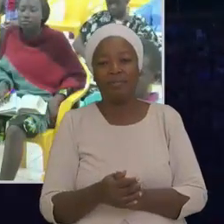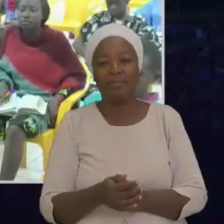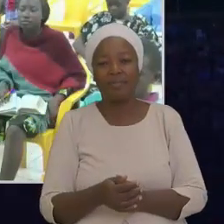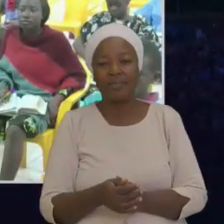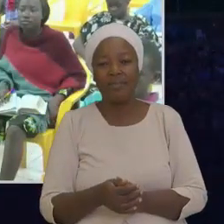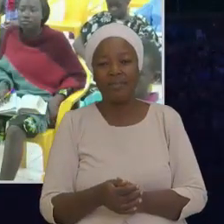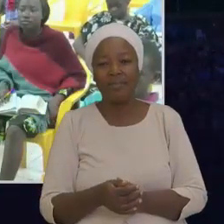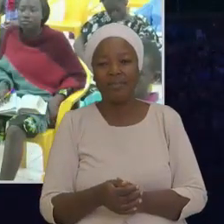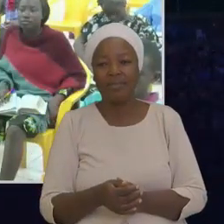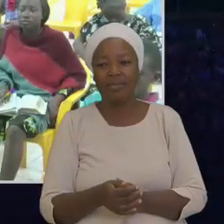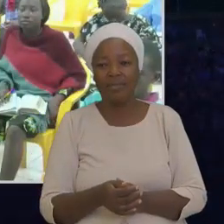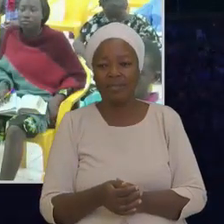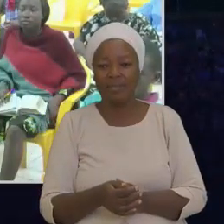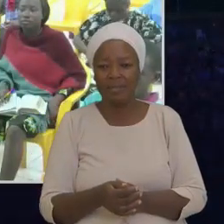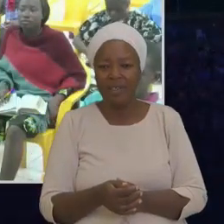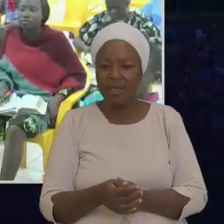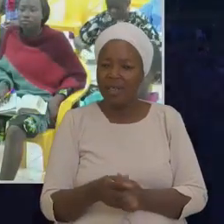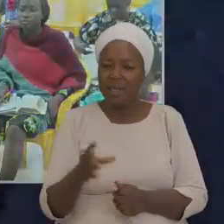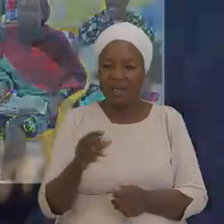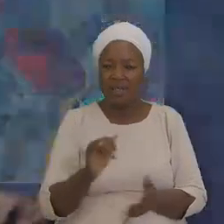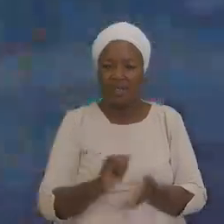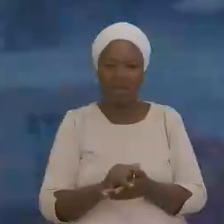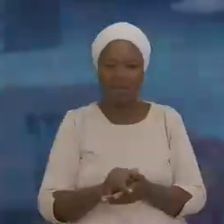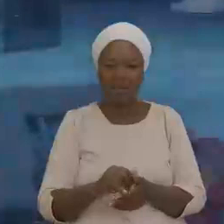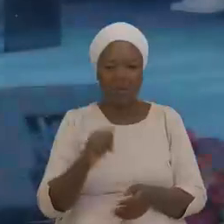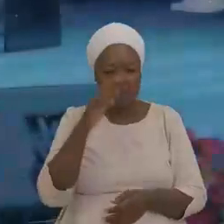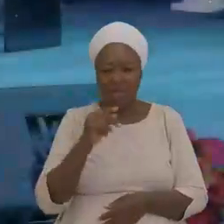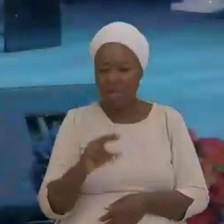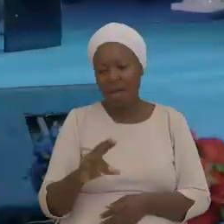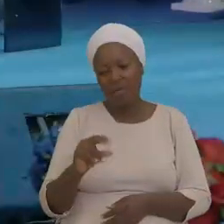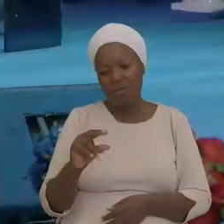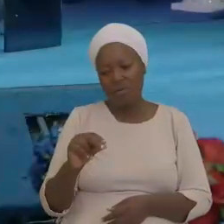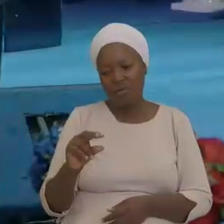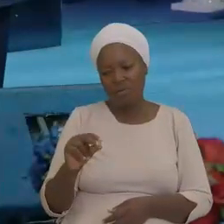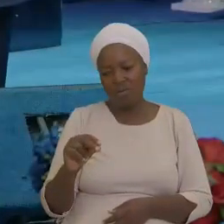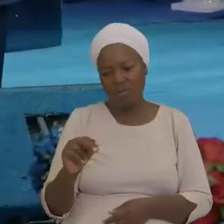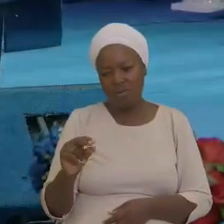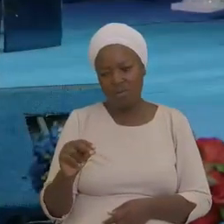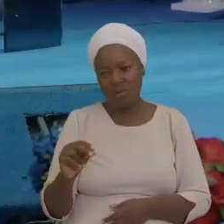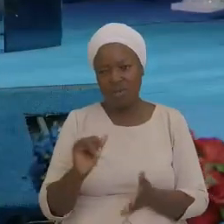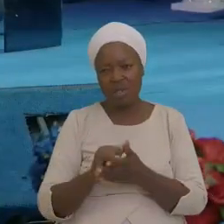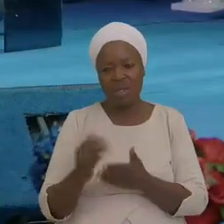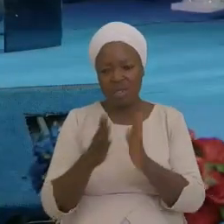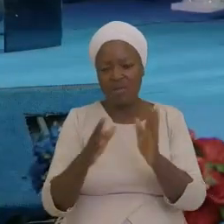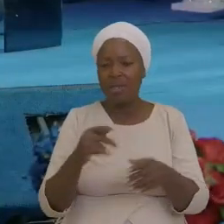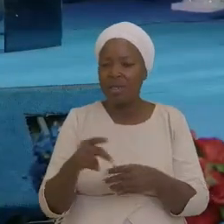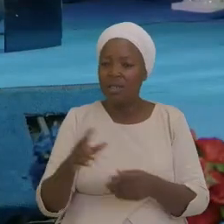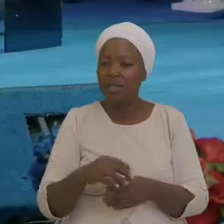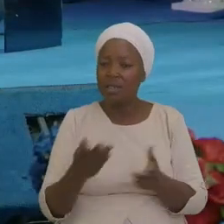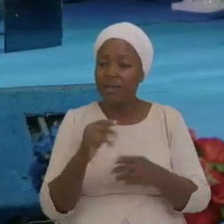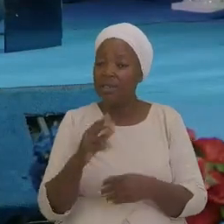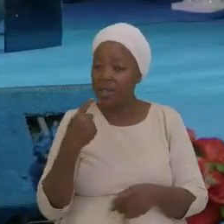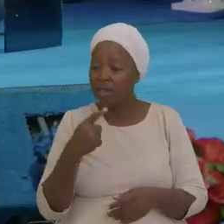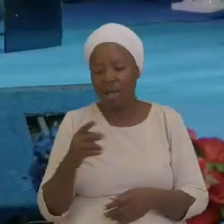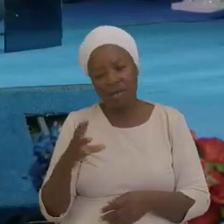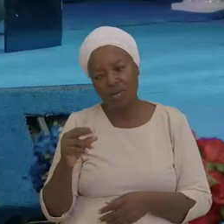Oh, and the hostess says, "Madam, no problem. You don't have to shout. You don't have to